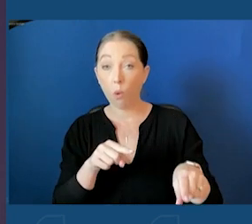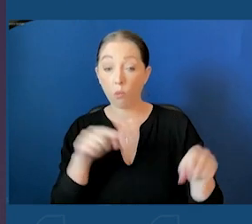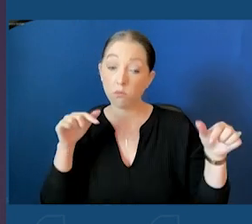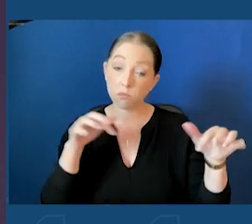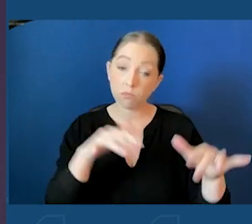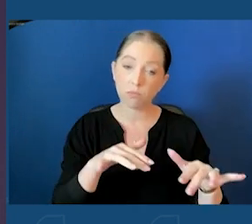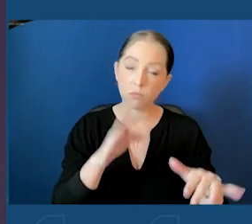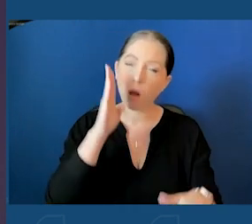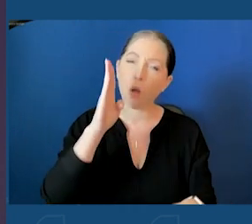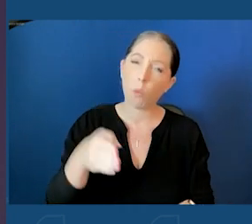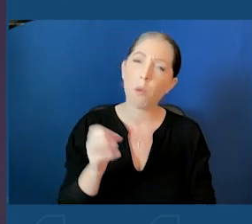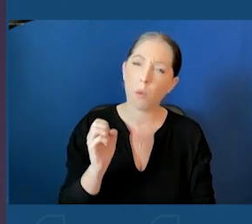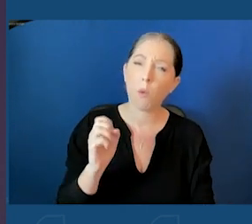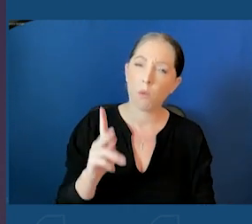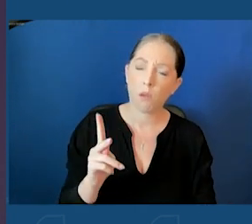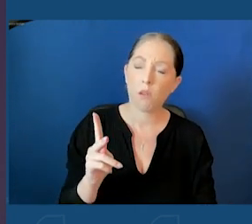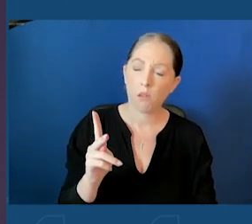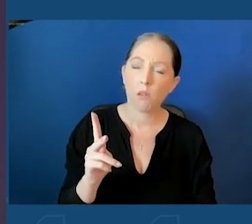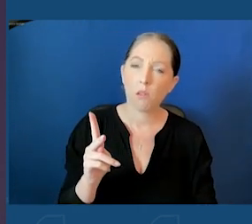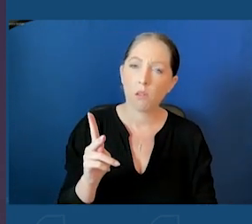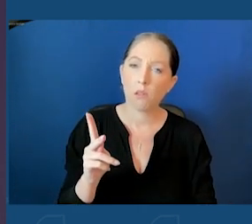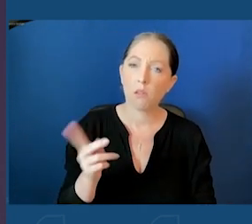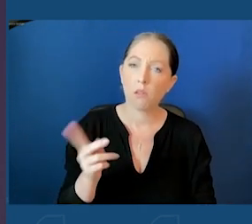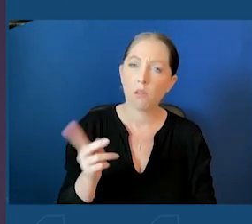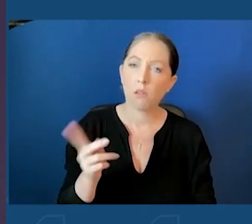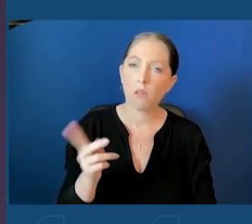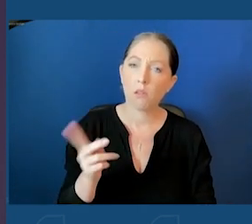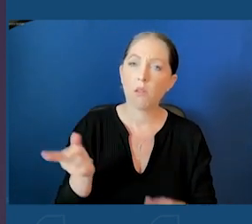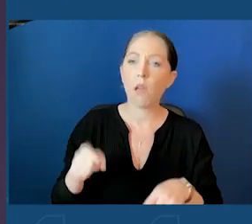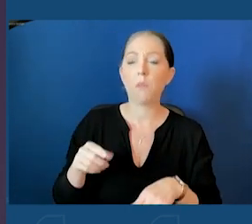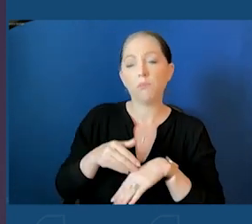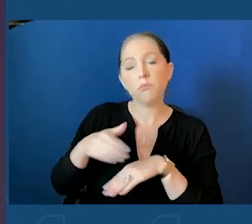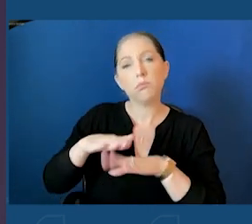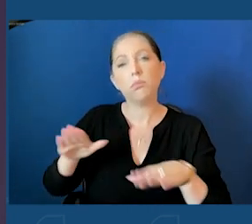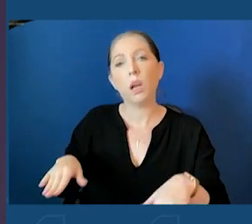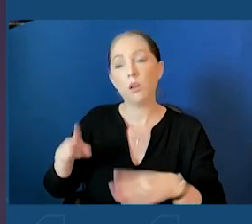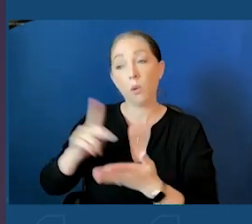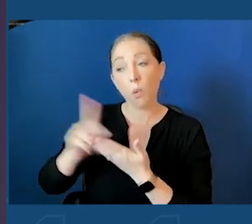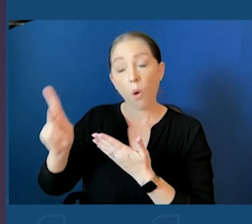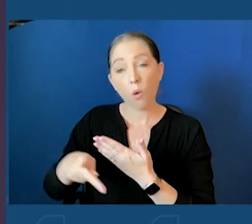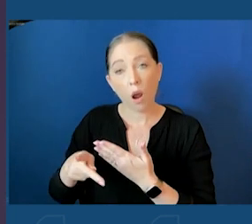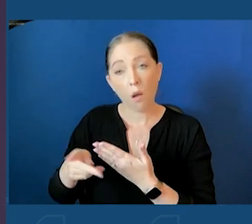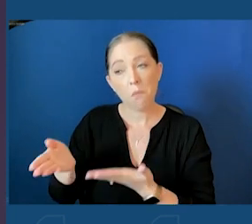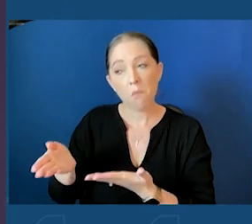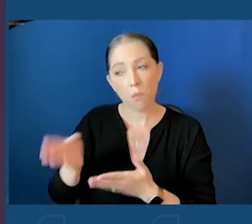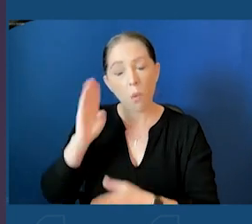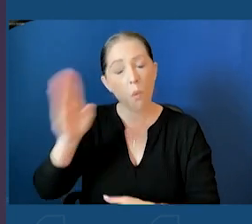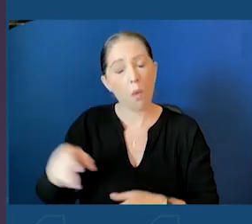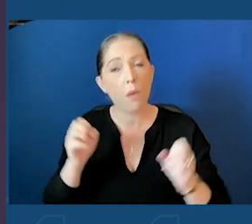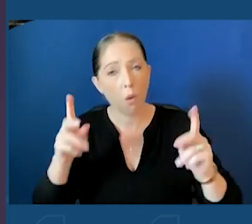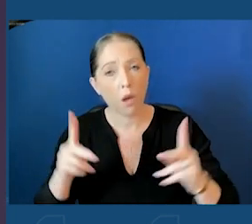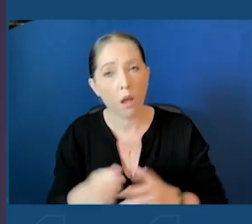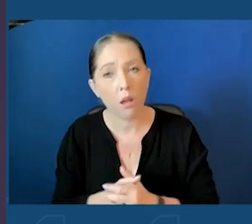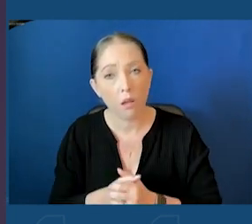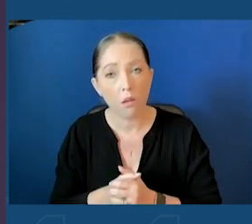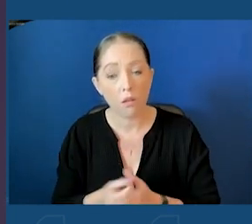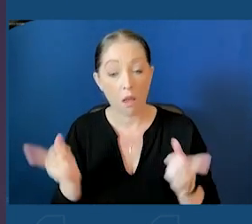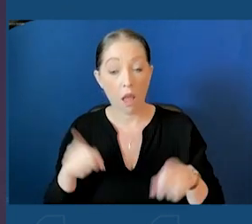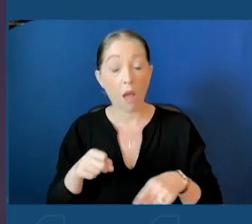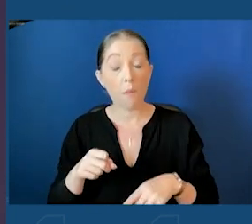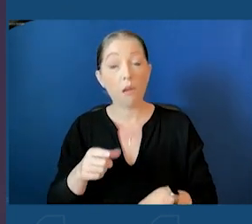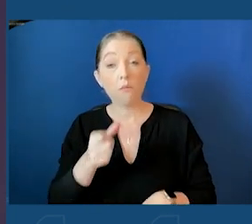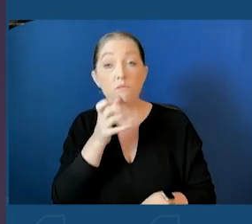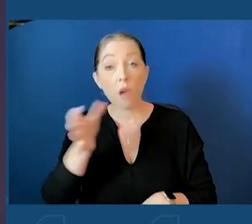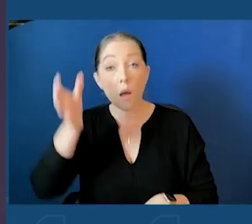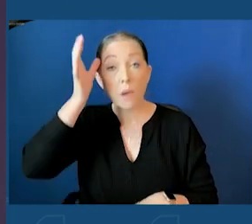okay. That when you send your kids to a program, a summer camp there, they're going to be okay. When your parents go to a senior program and